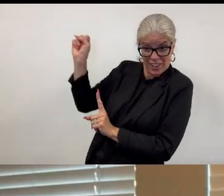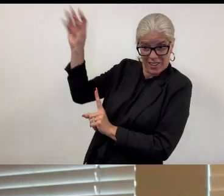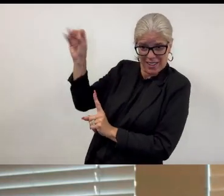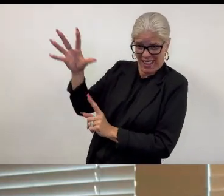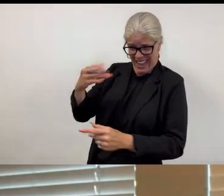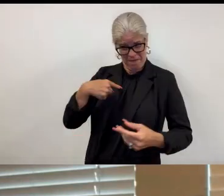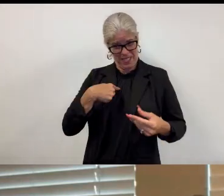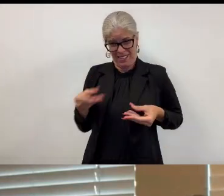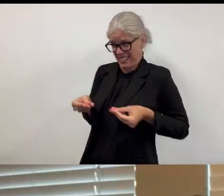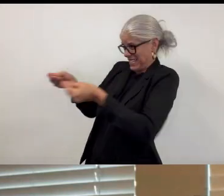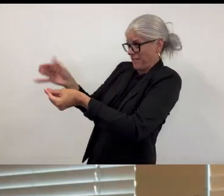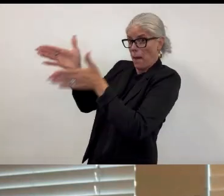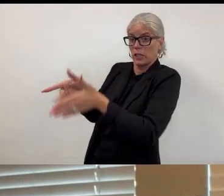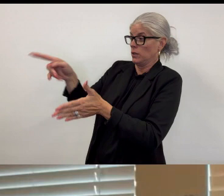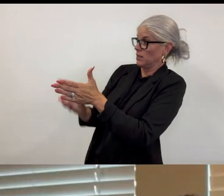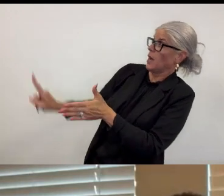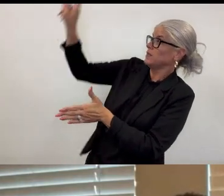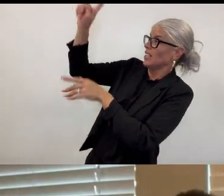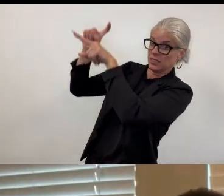not rather place that